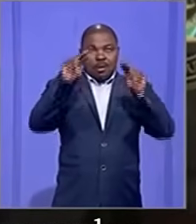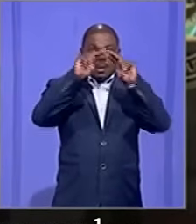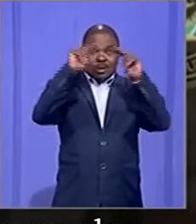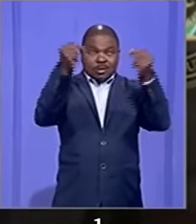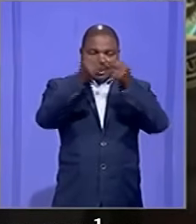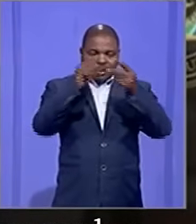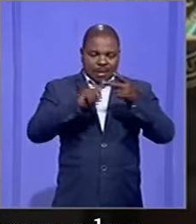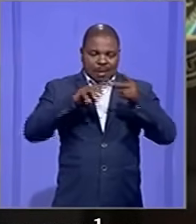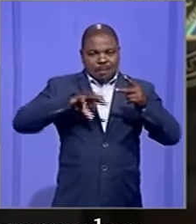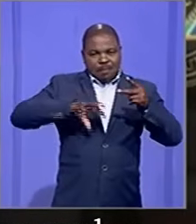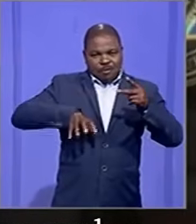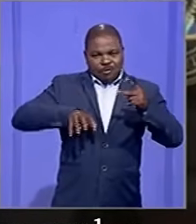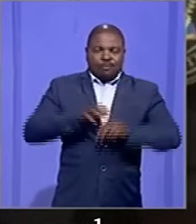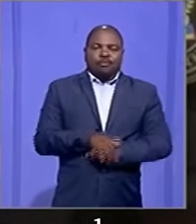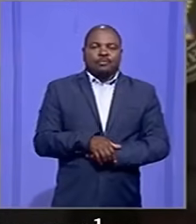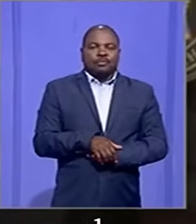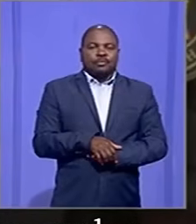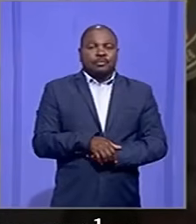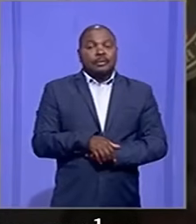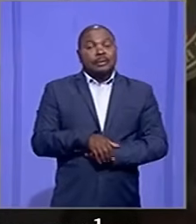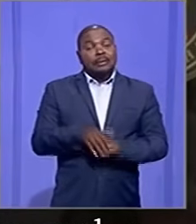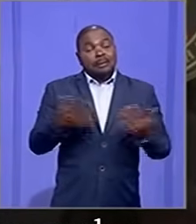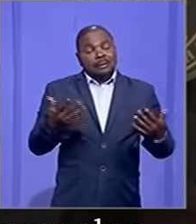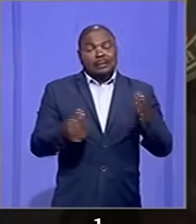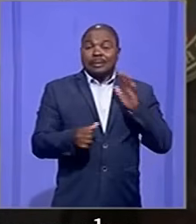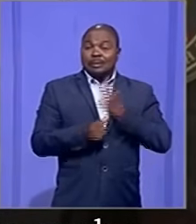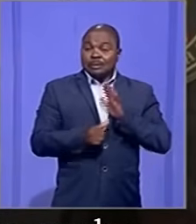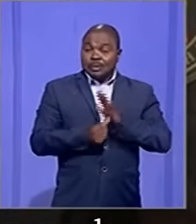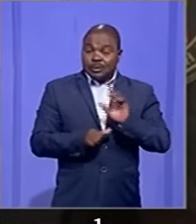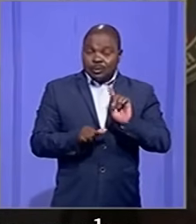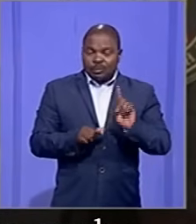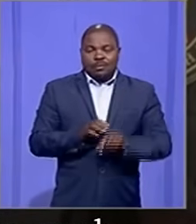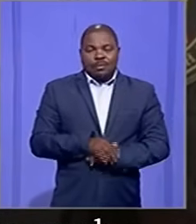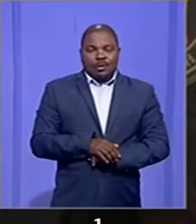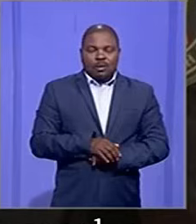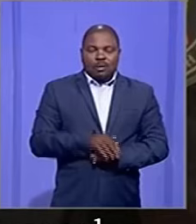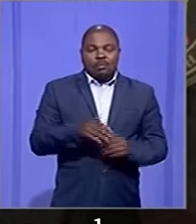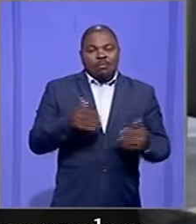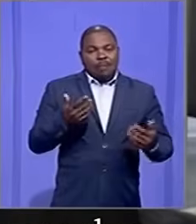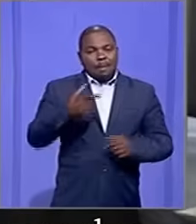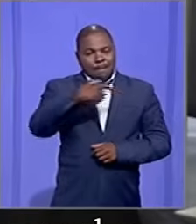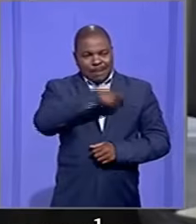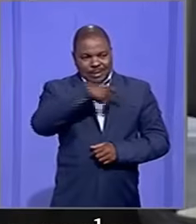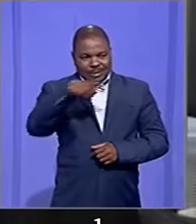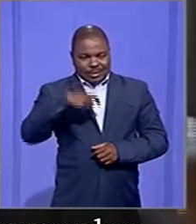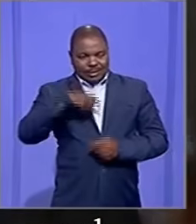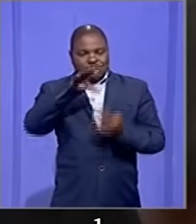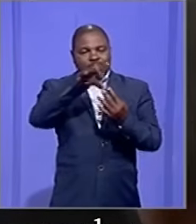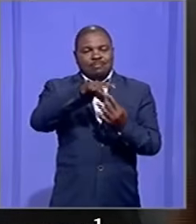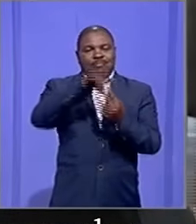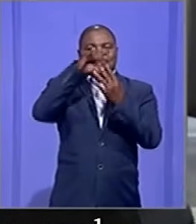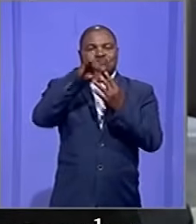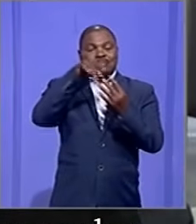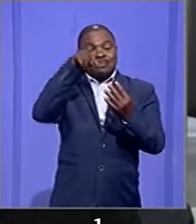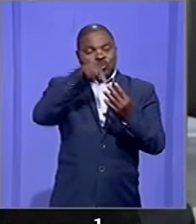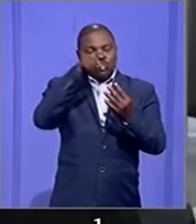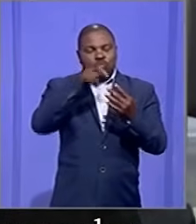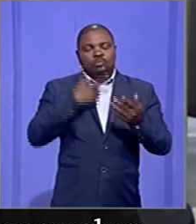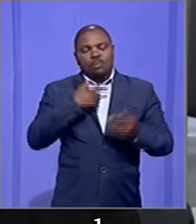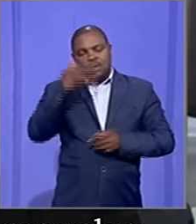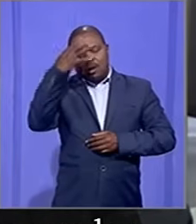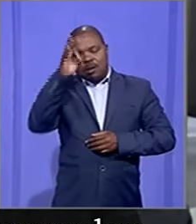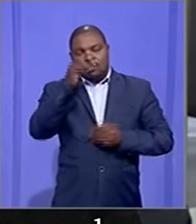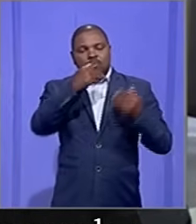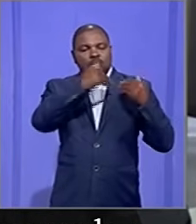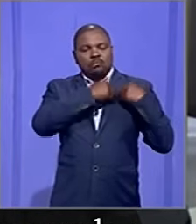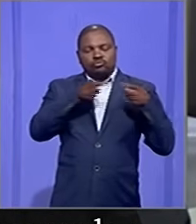a palamente ya bosetšhaba. Seo se lego bohlokwa kudu ke go kgethwa ga mopresidente yo a tla go okamela mmušo wo